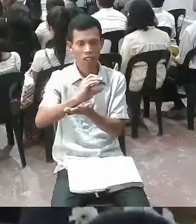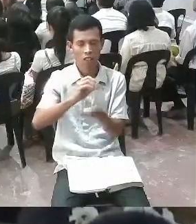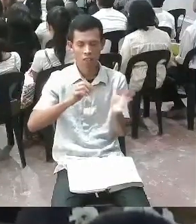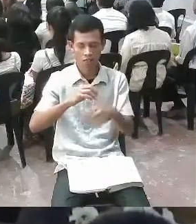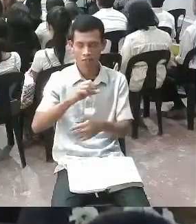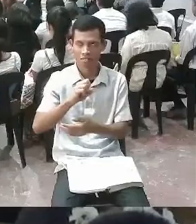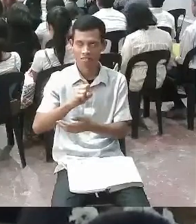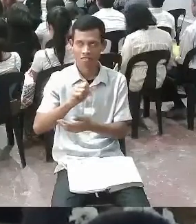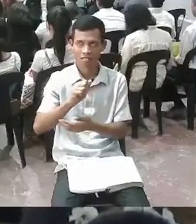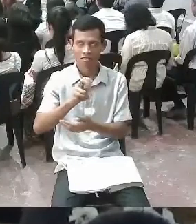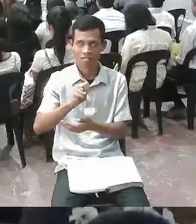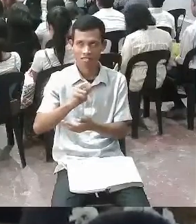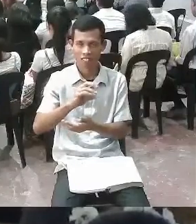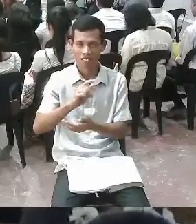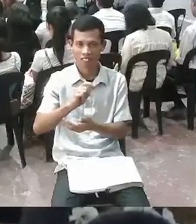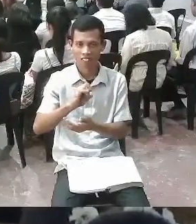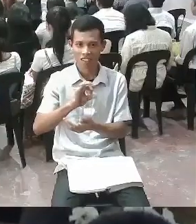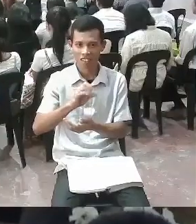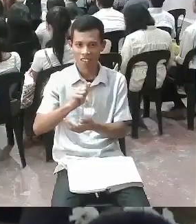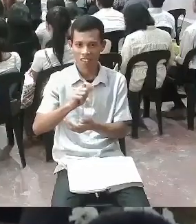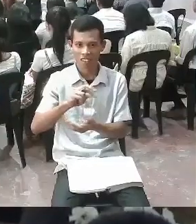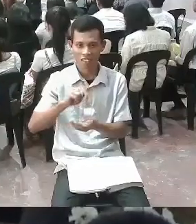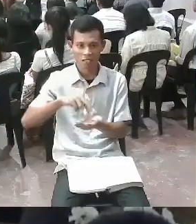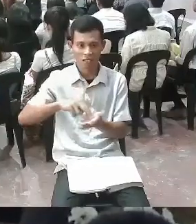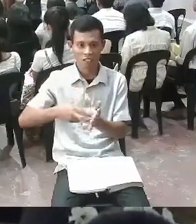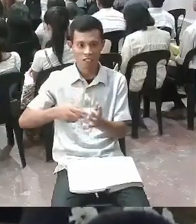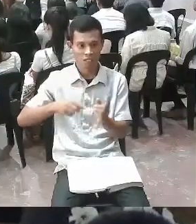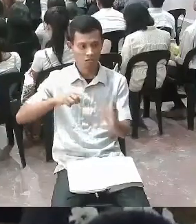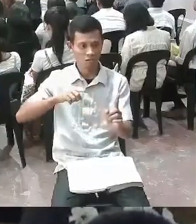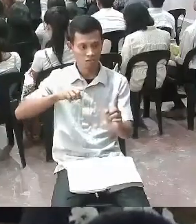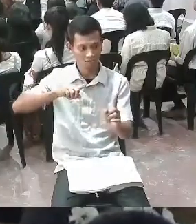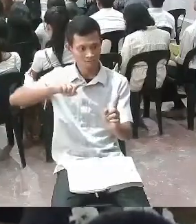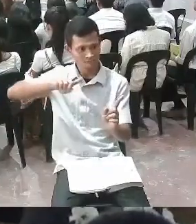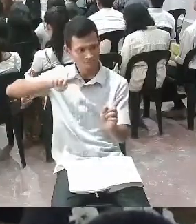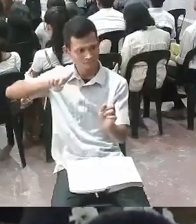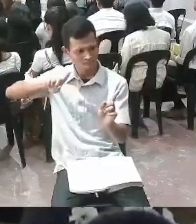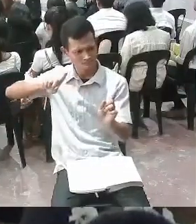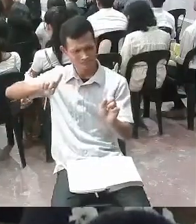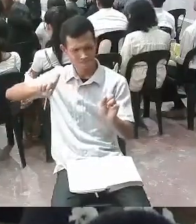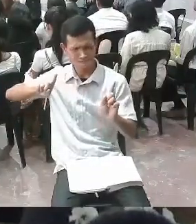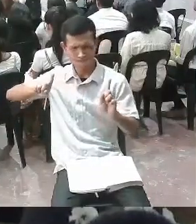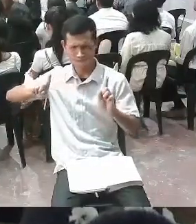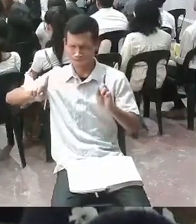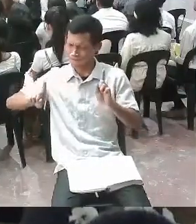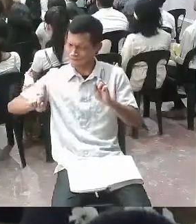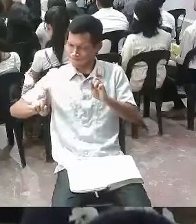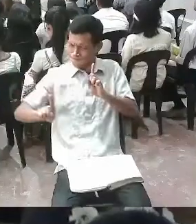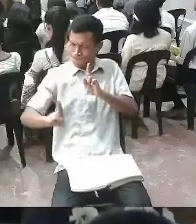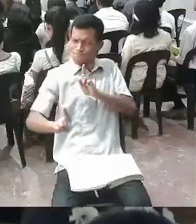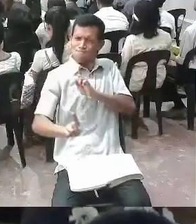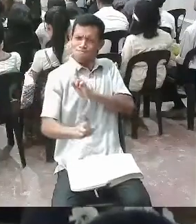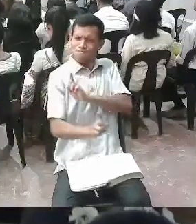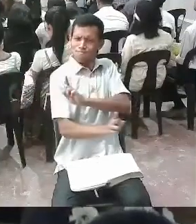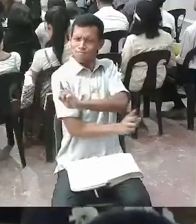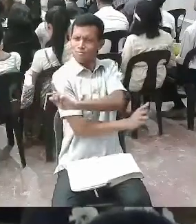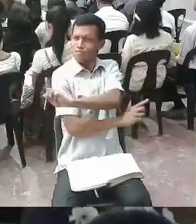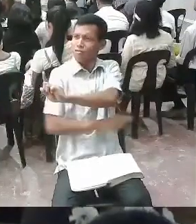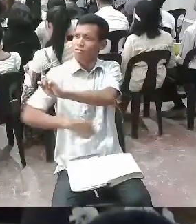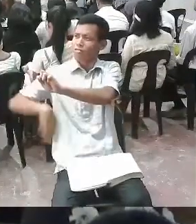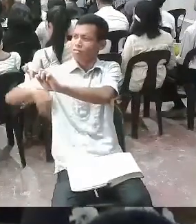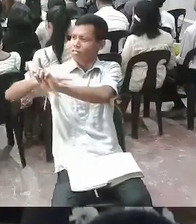God is transforming you into somebody that's like His